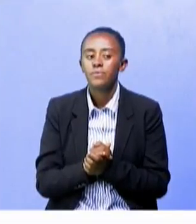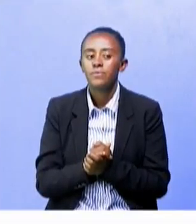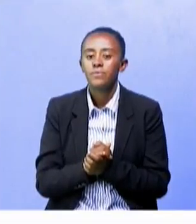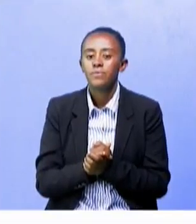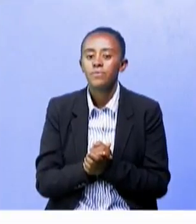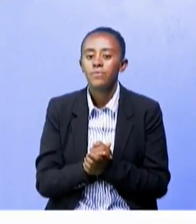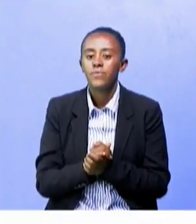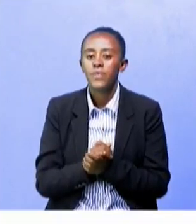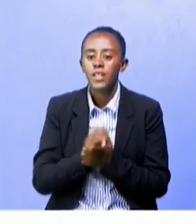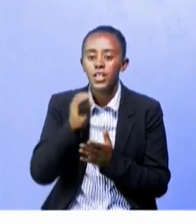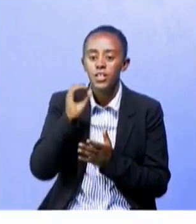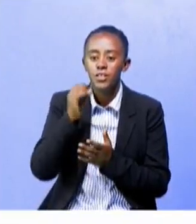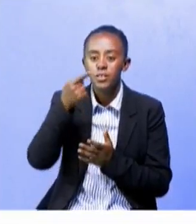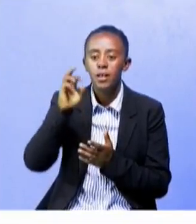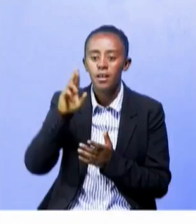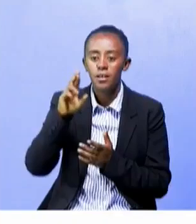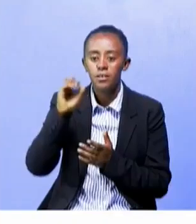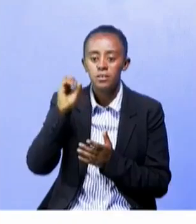Gender equality.